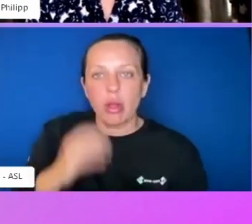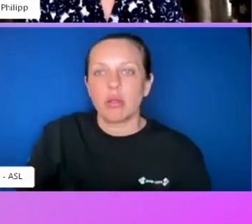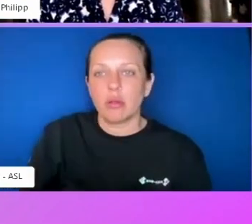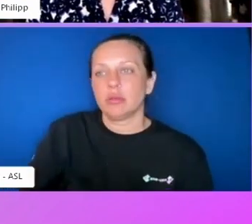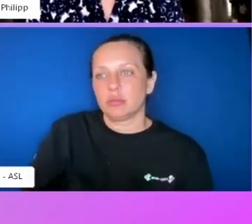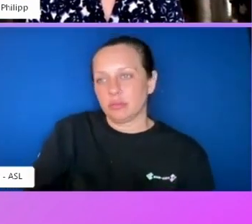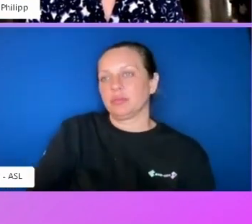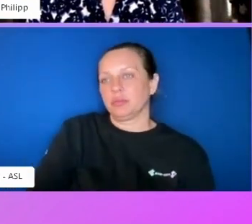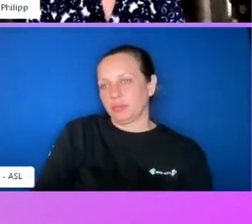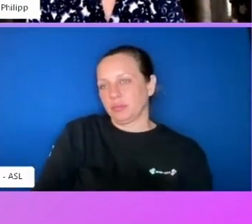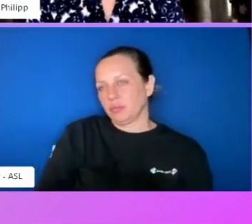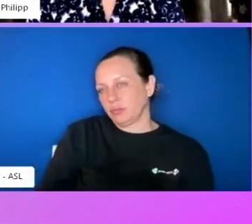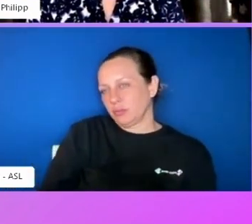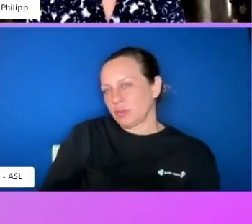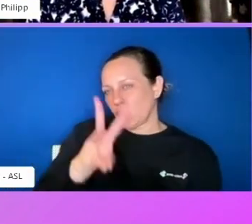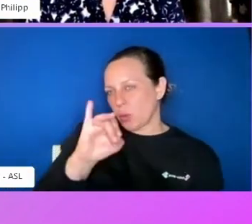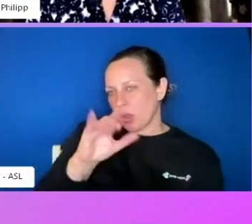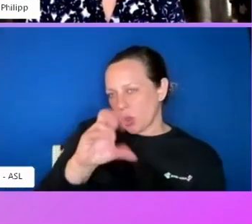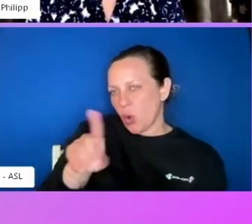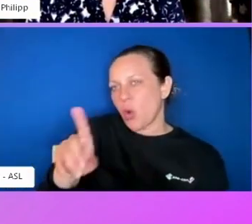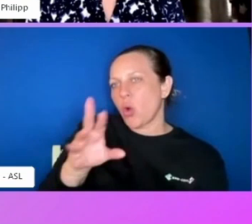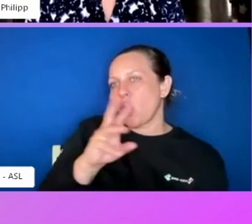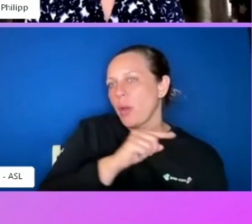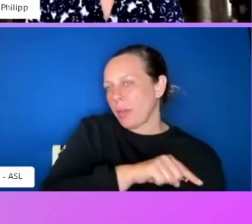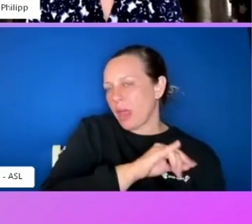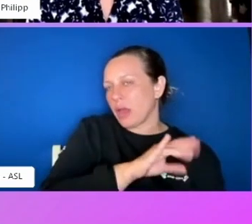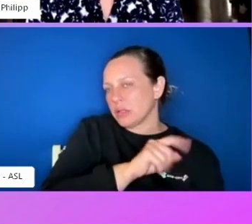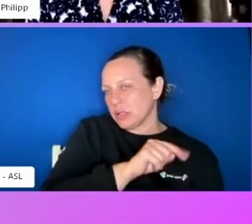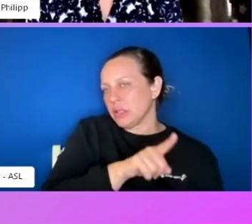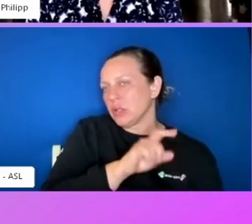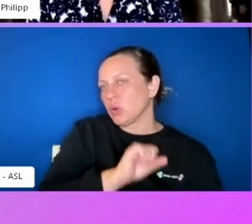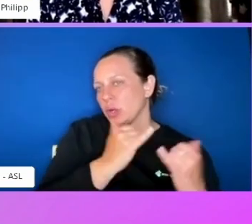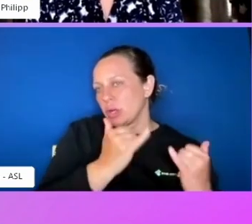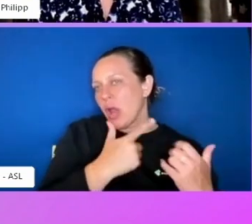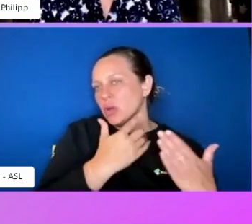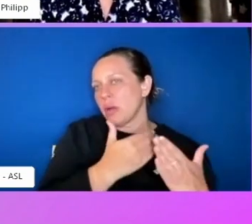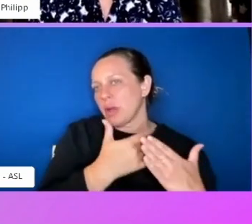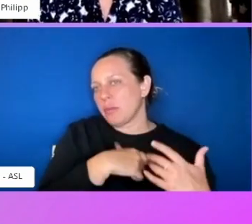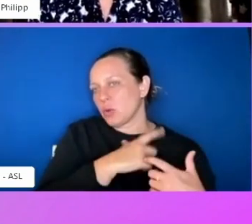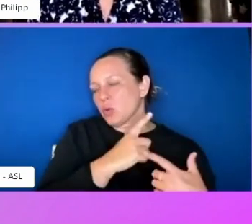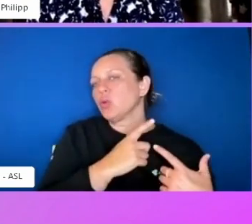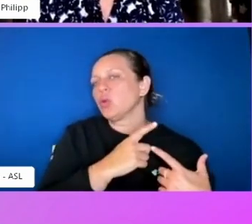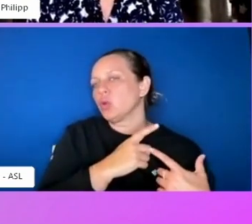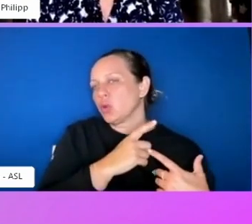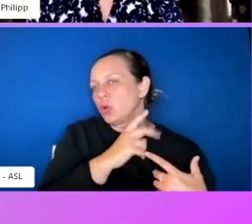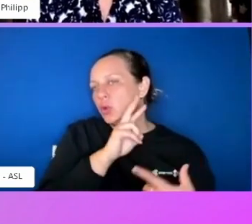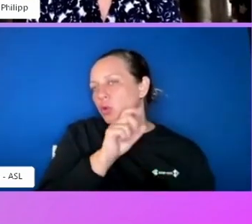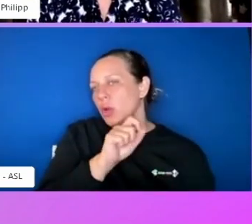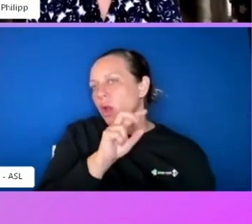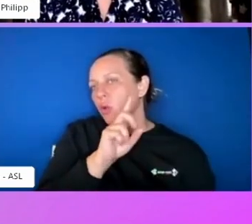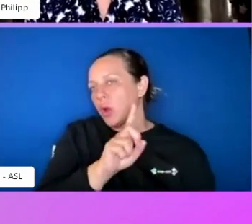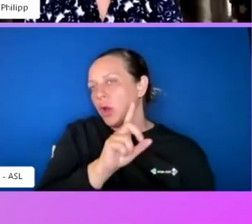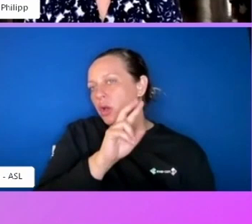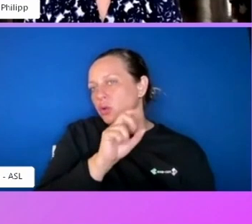And to be clear, WCAG to ICT is already out there. What they're working on now is an update to WCAG 2.1 and 2.2.